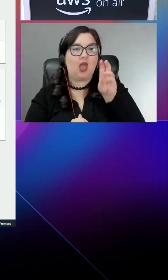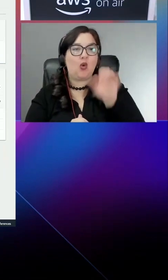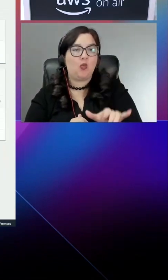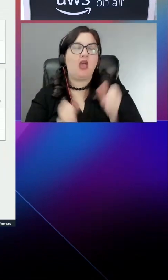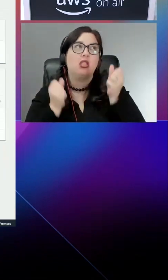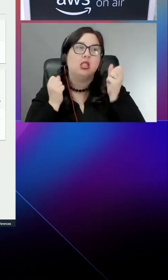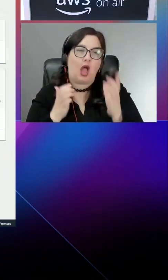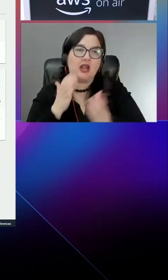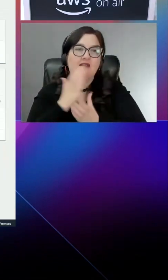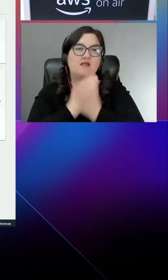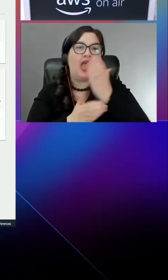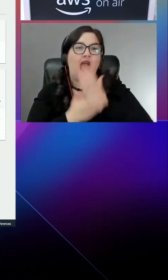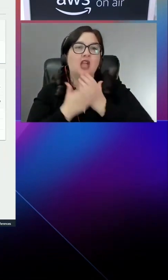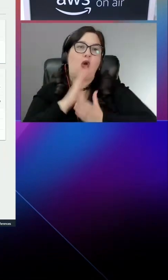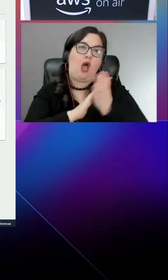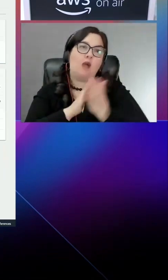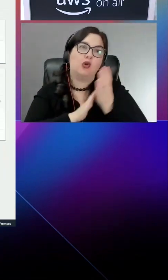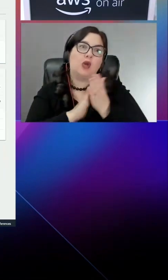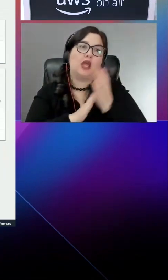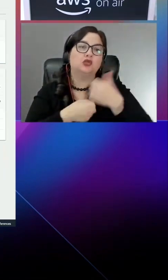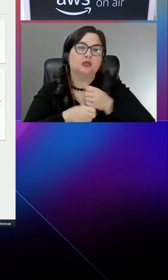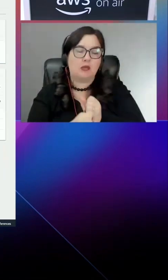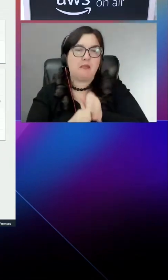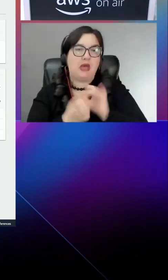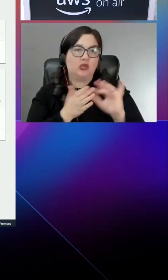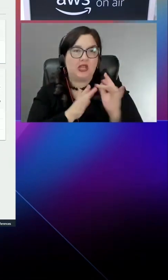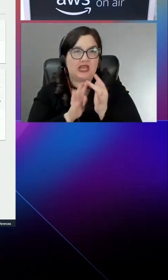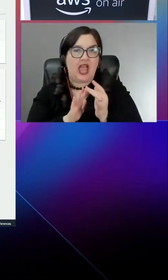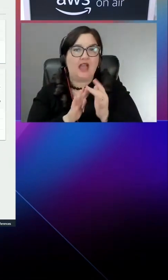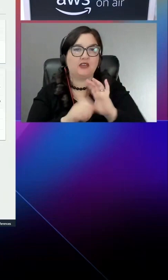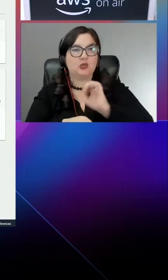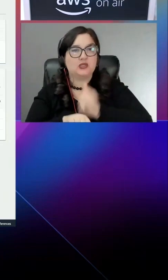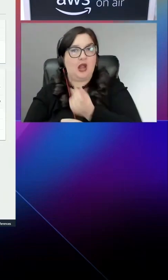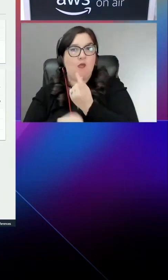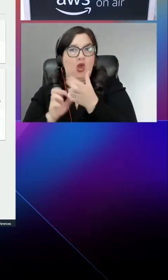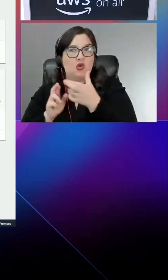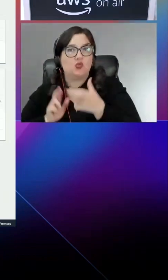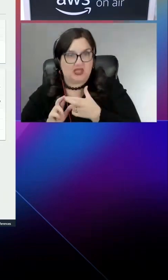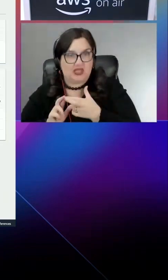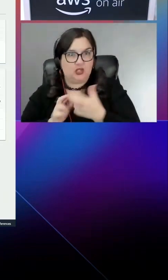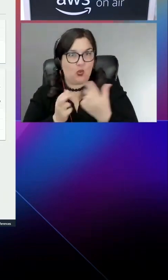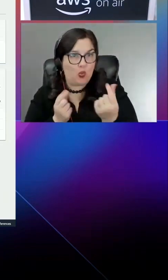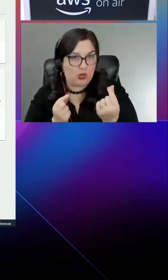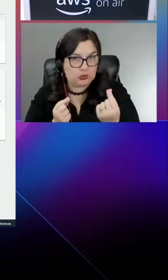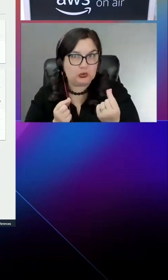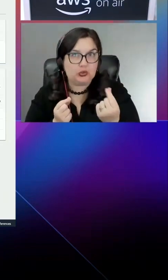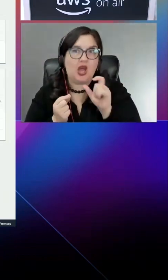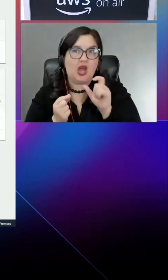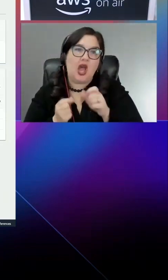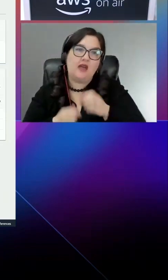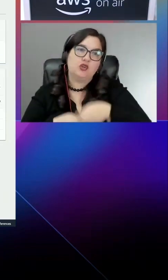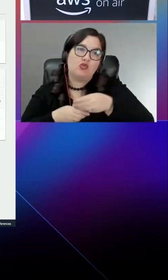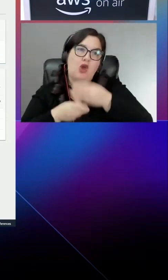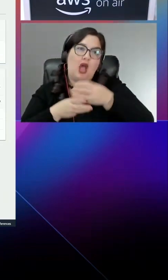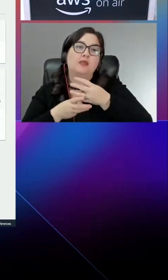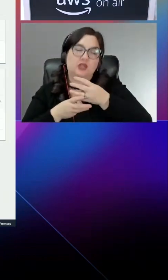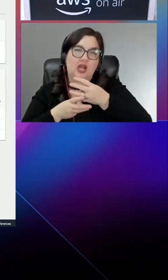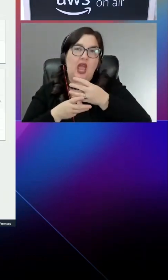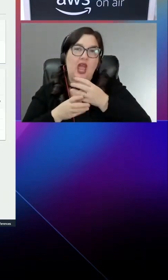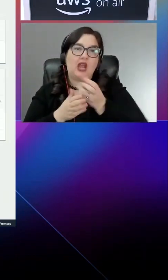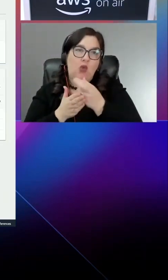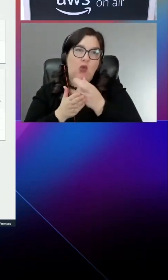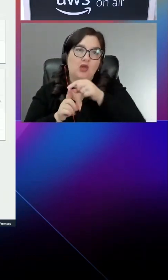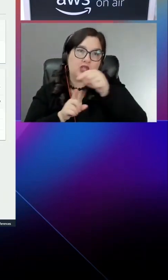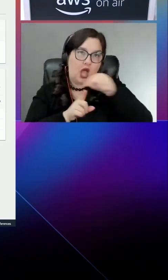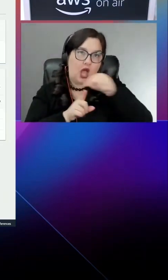network like this. If you create one network in one region, you would then have to propagate those routes, add more static routes in other regions, and so